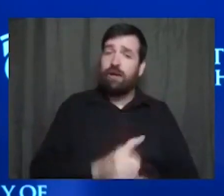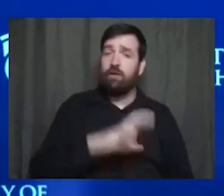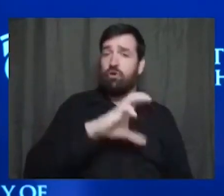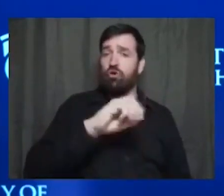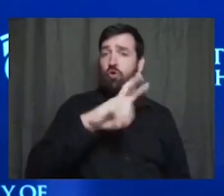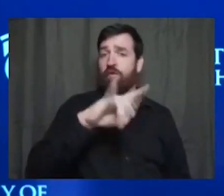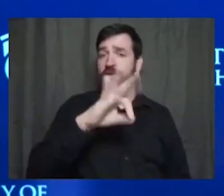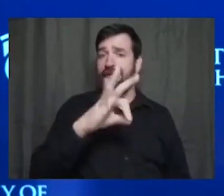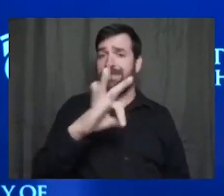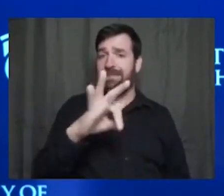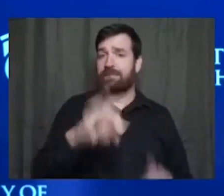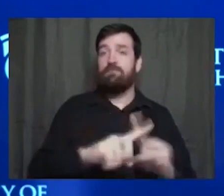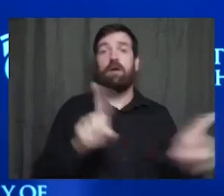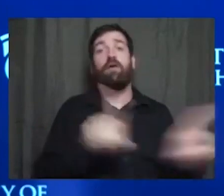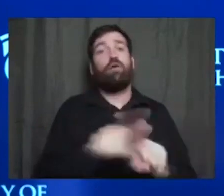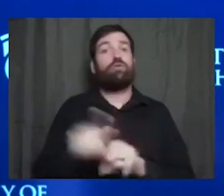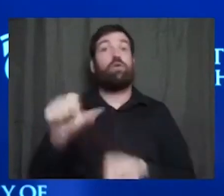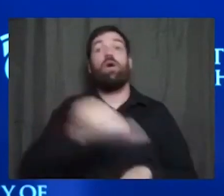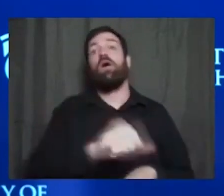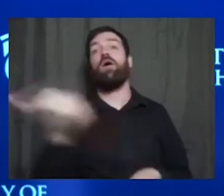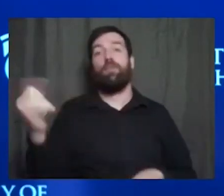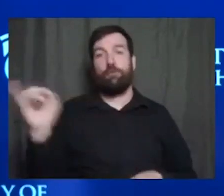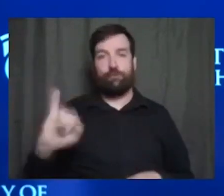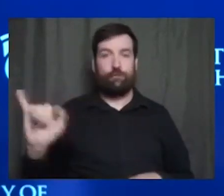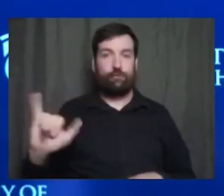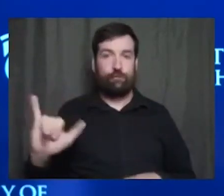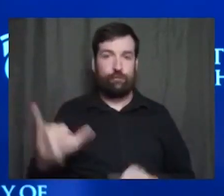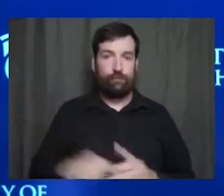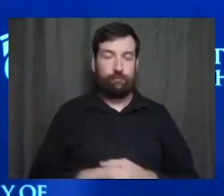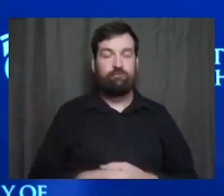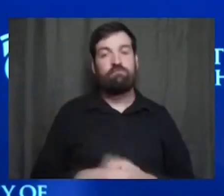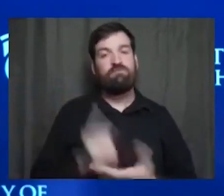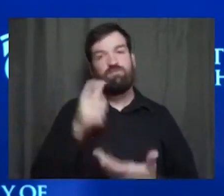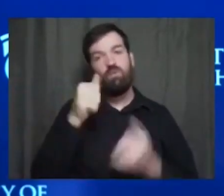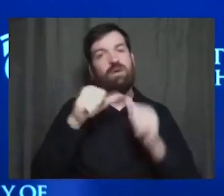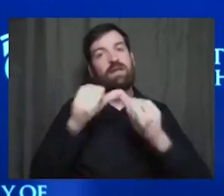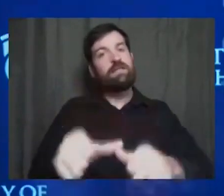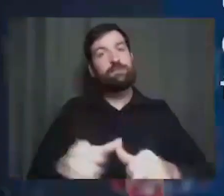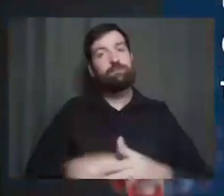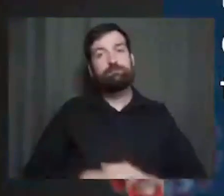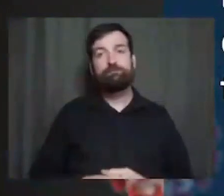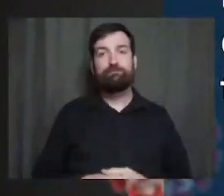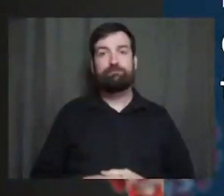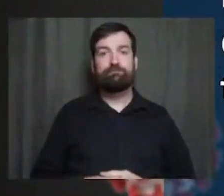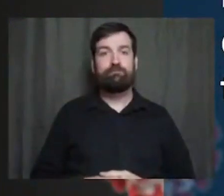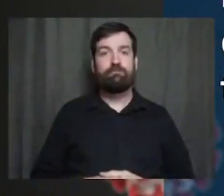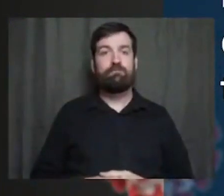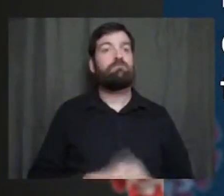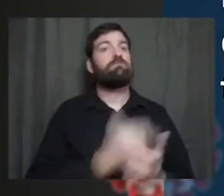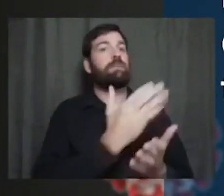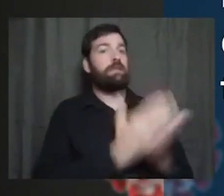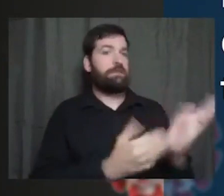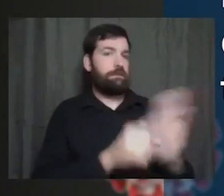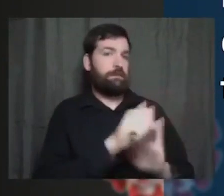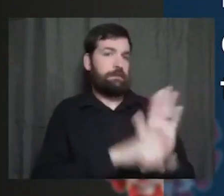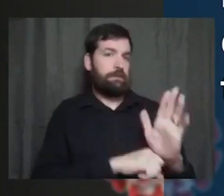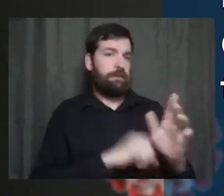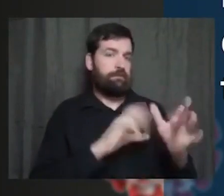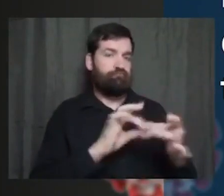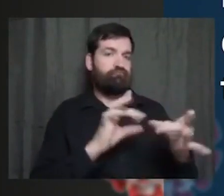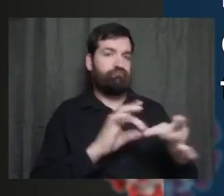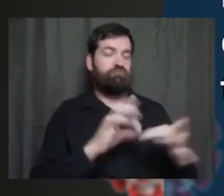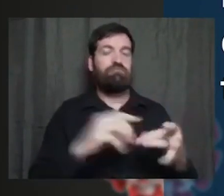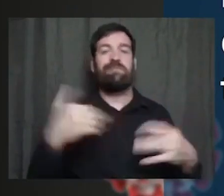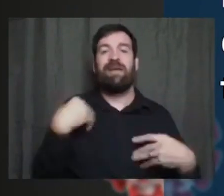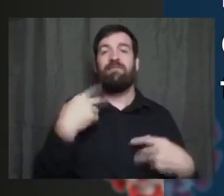bunch of other cases and infections as well, and we will continue to do that. Some states report that they have vaccine doses that are set